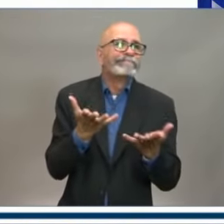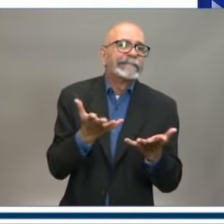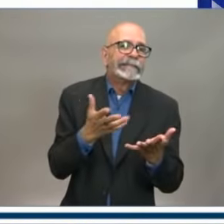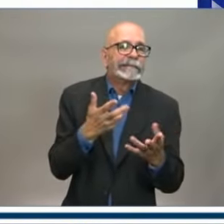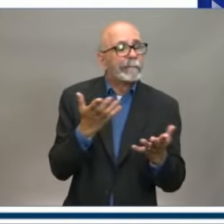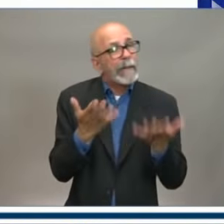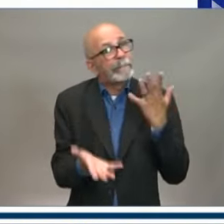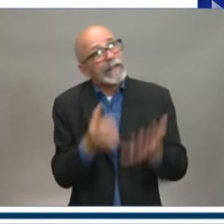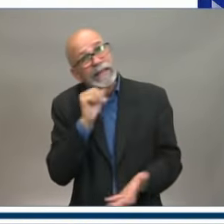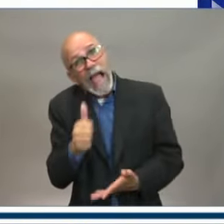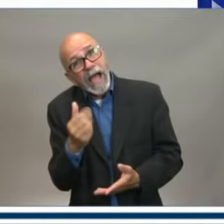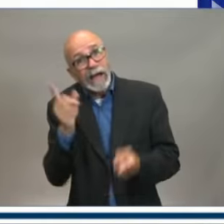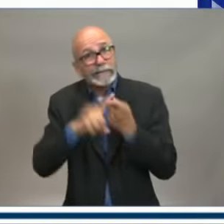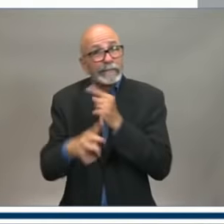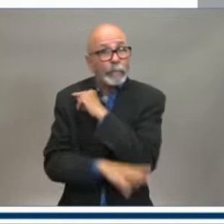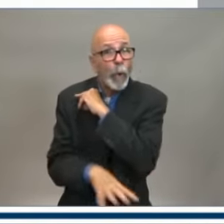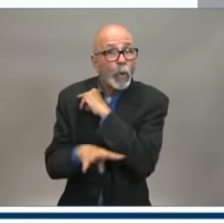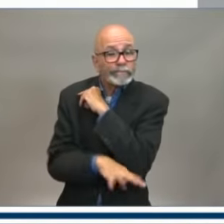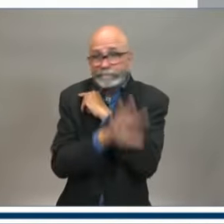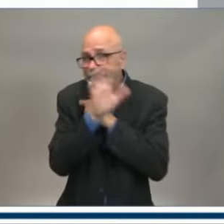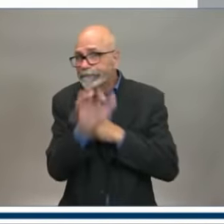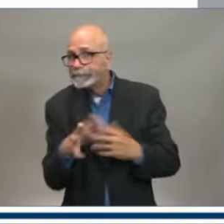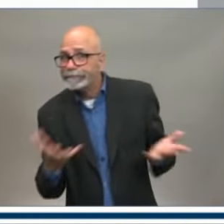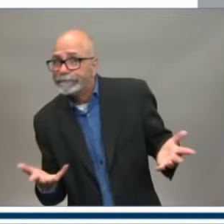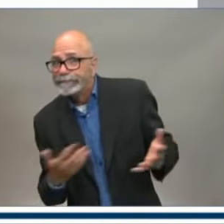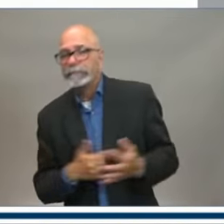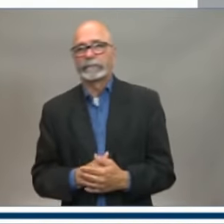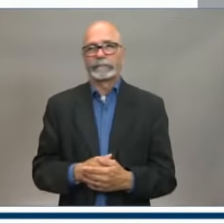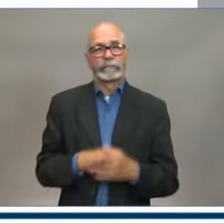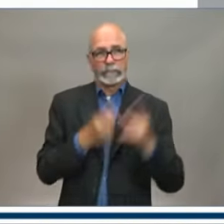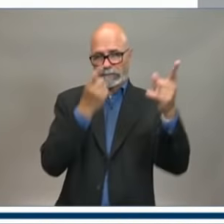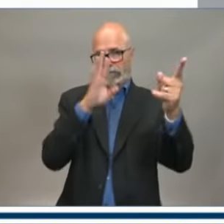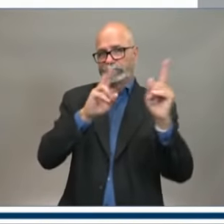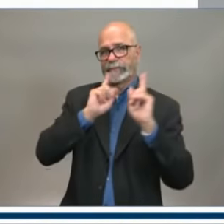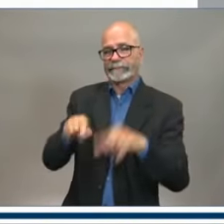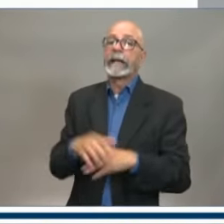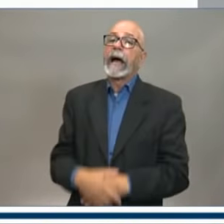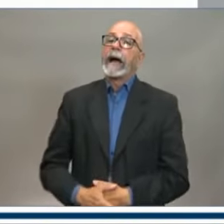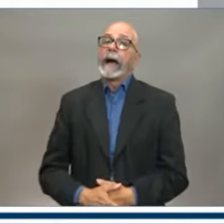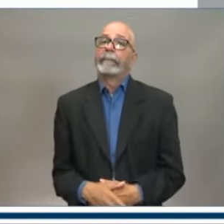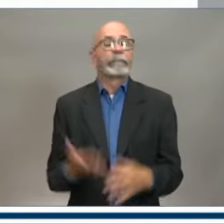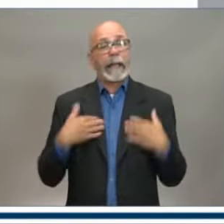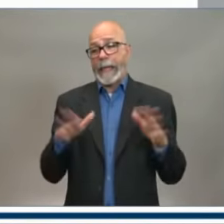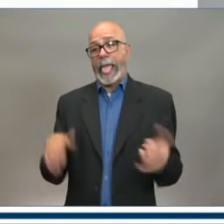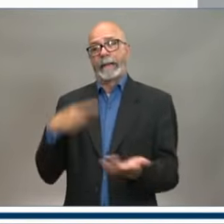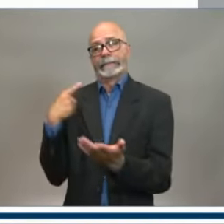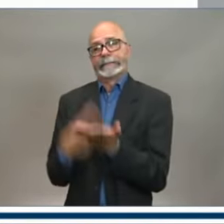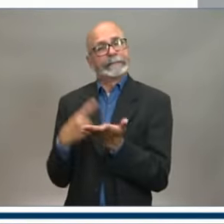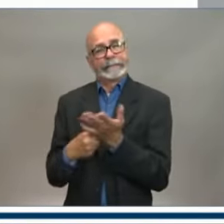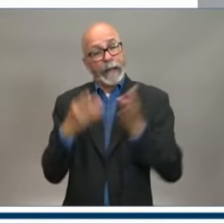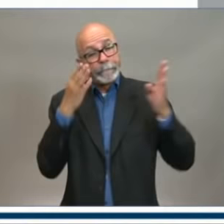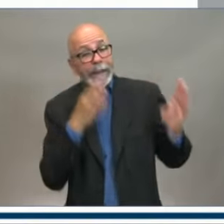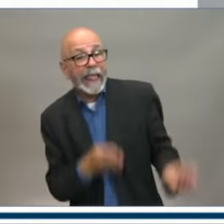September? So we haven't started a conversation yet about public schools. It's coming very soon. I know